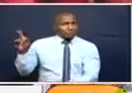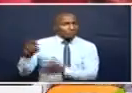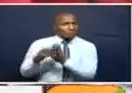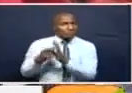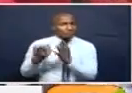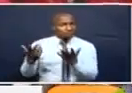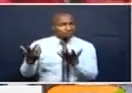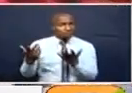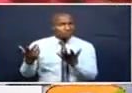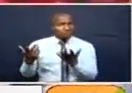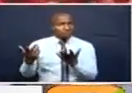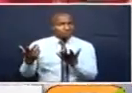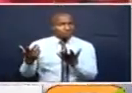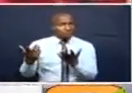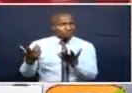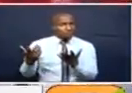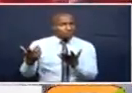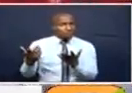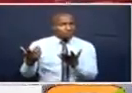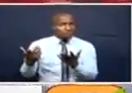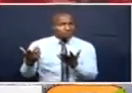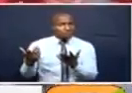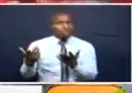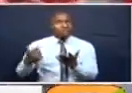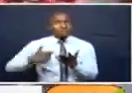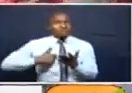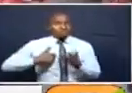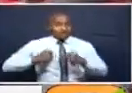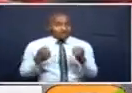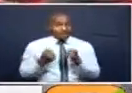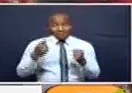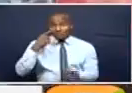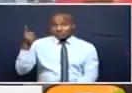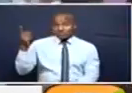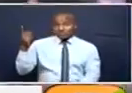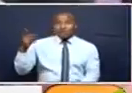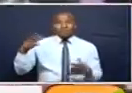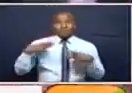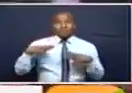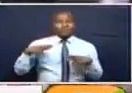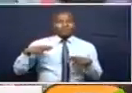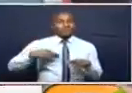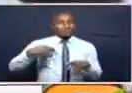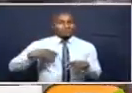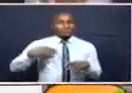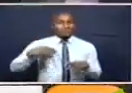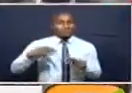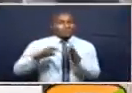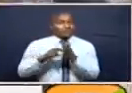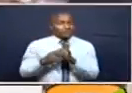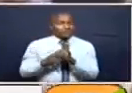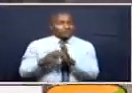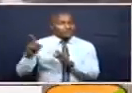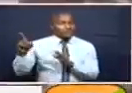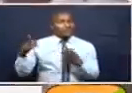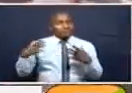perceived opposition stronghold? I'm very happy. You can see that crowd is in uniform, meaning these are